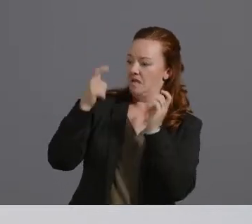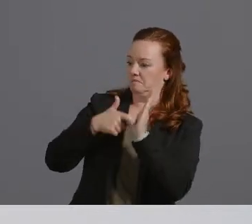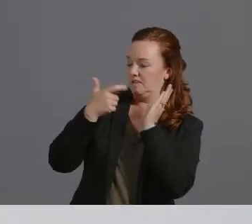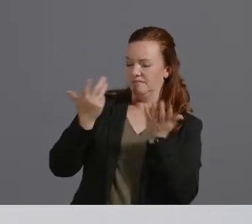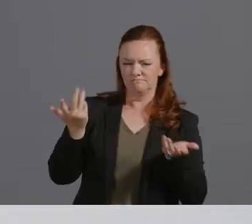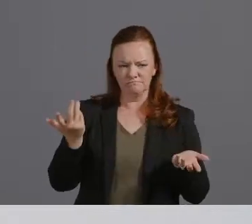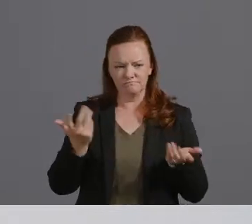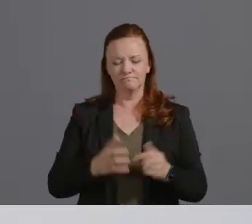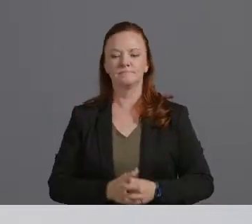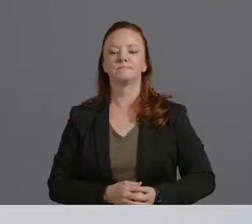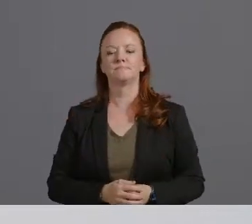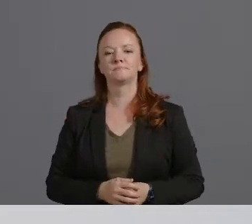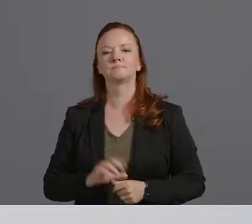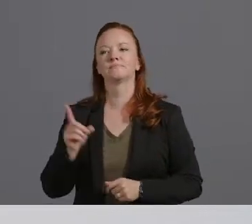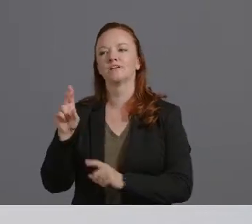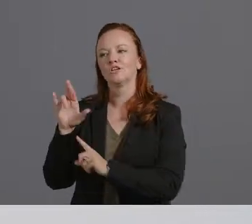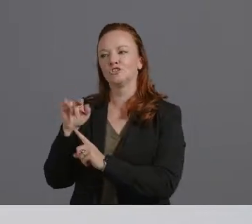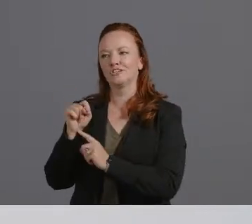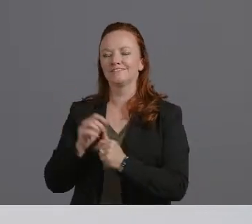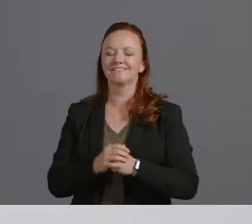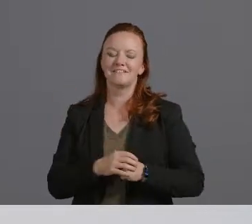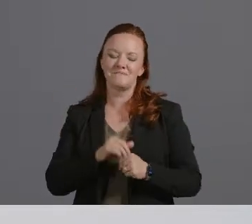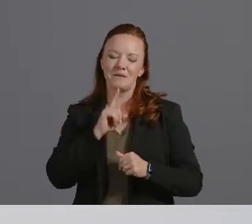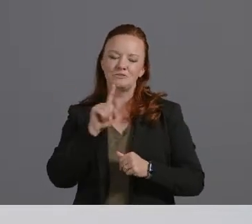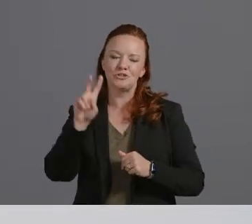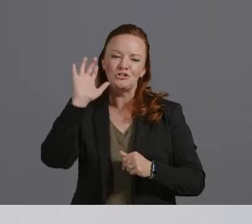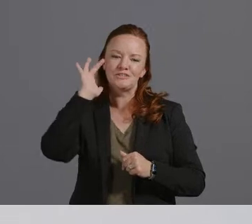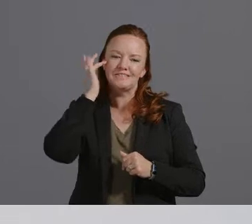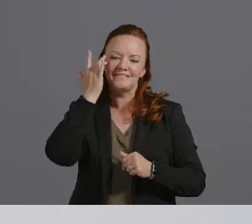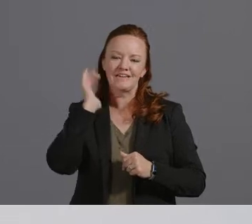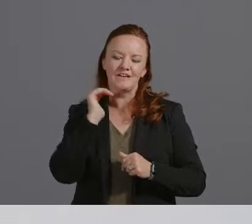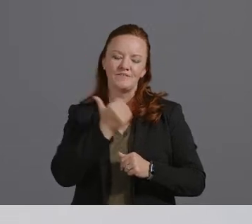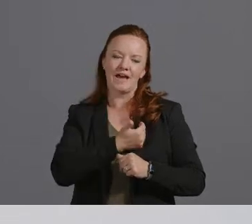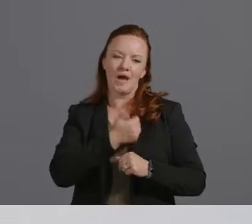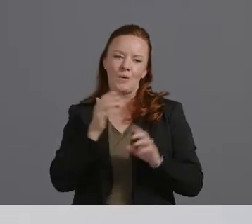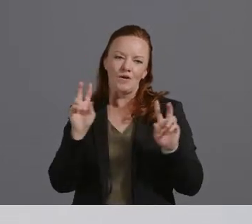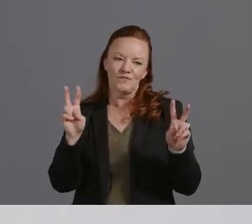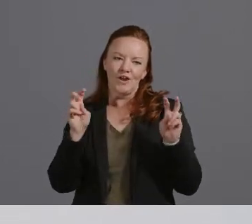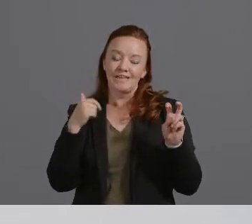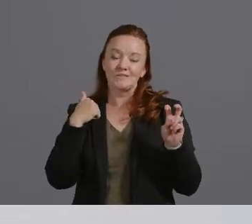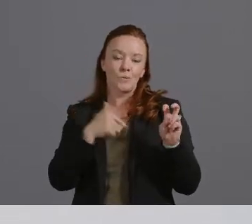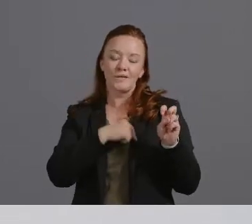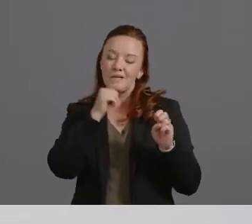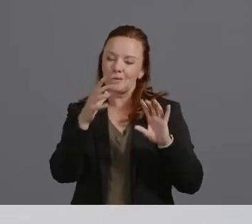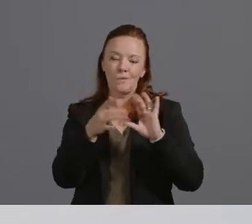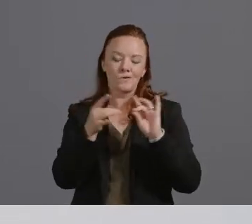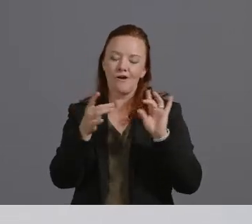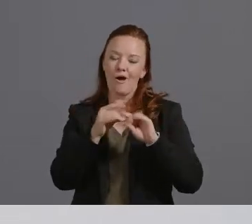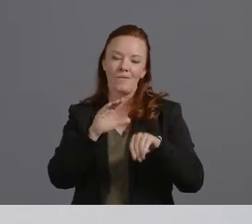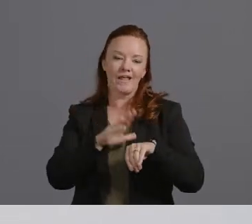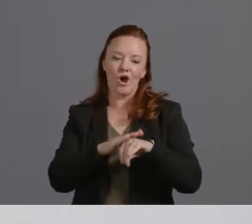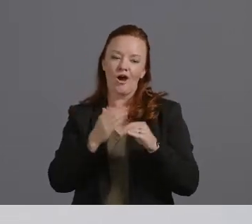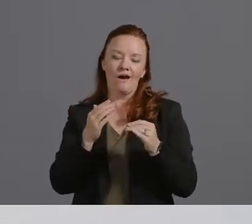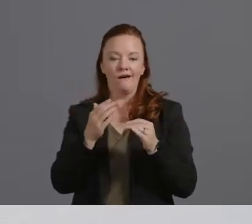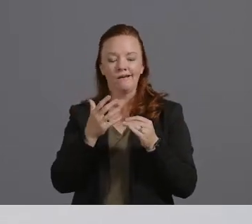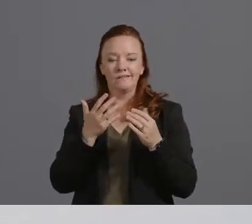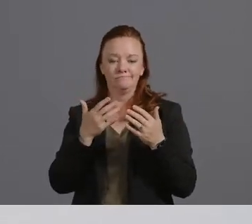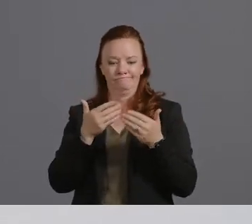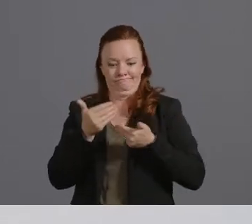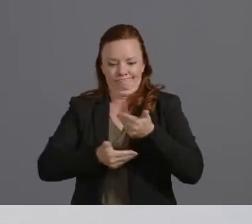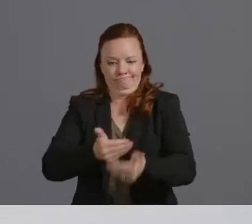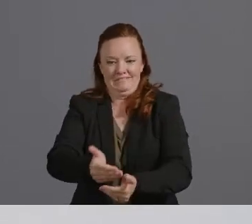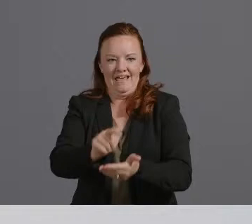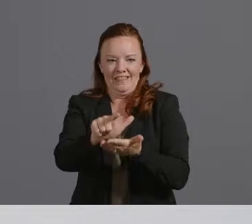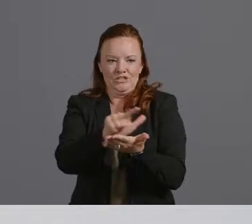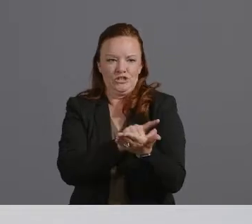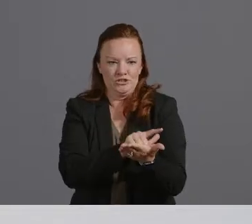So I'm sure you're tired of our phrase, but we don't comment on pending legislation. But it's inherent